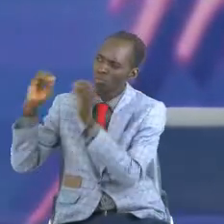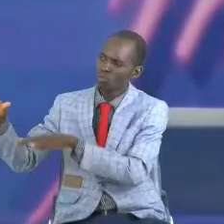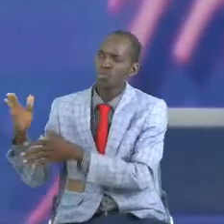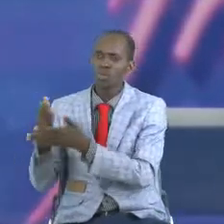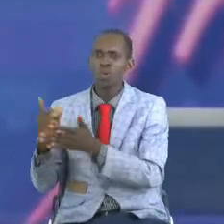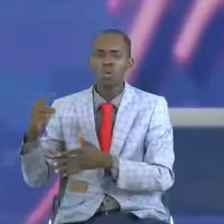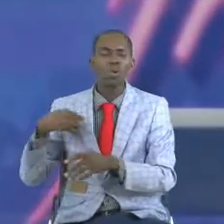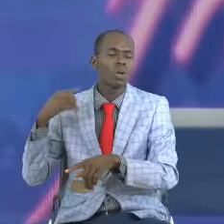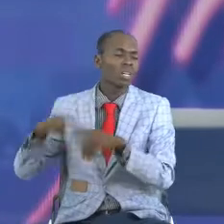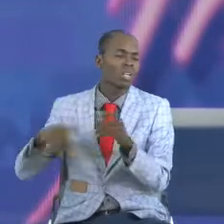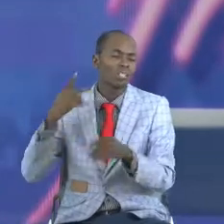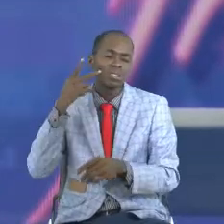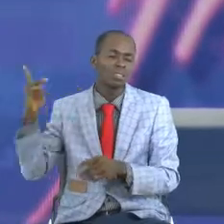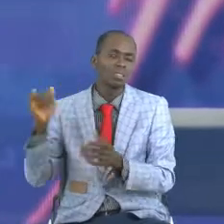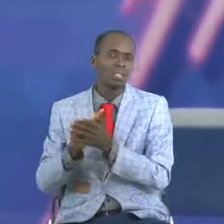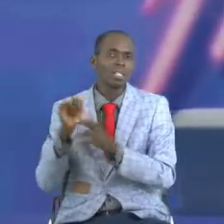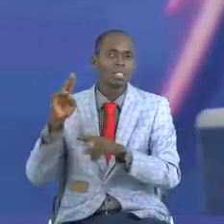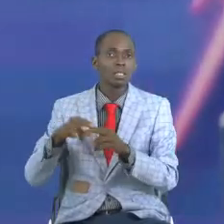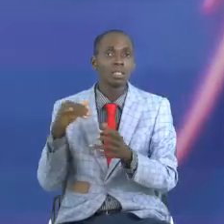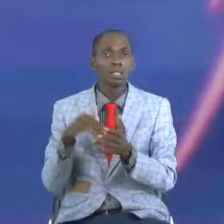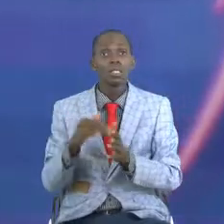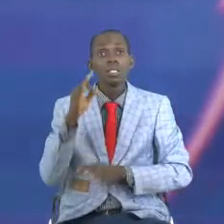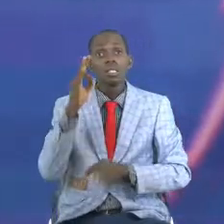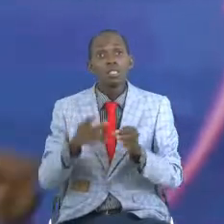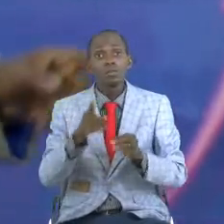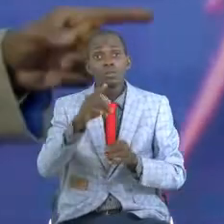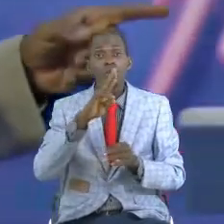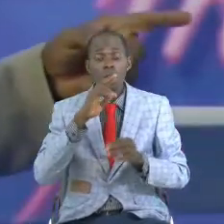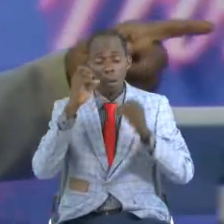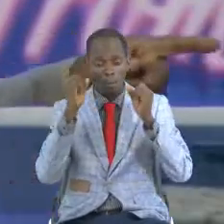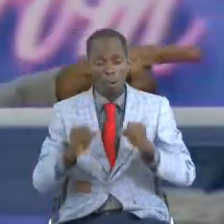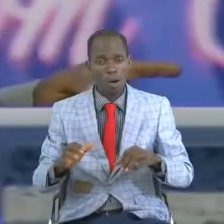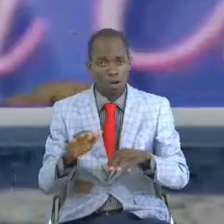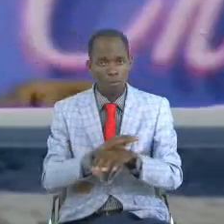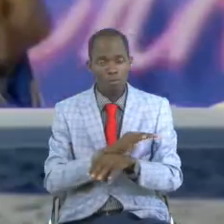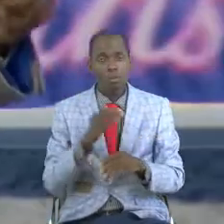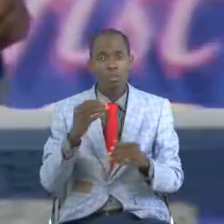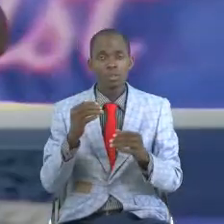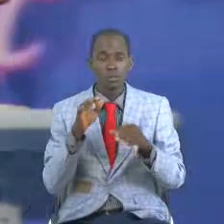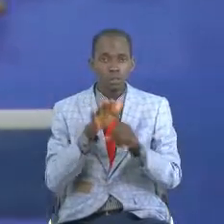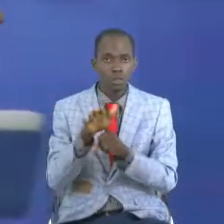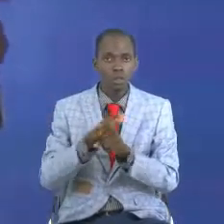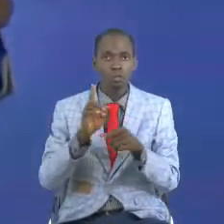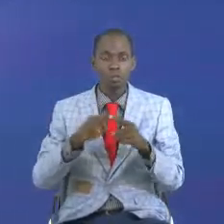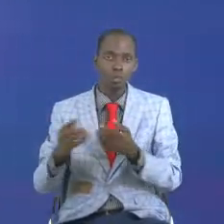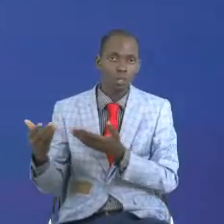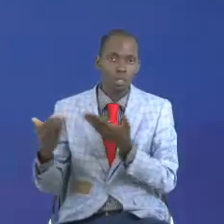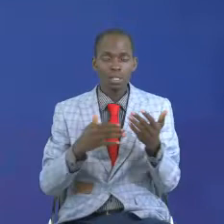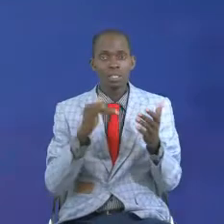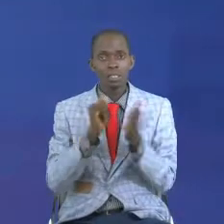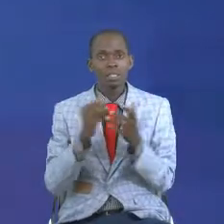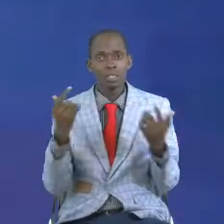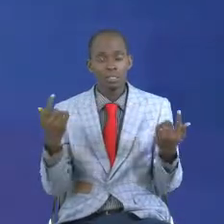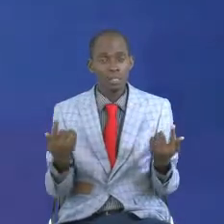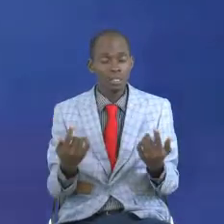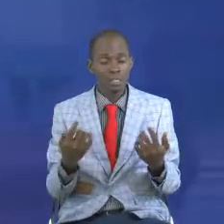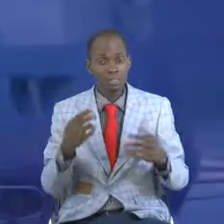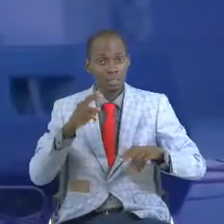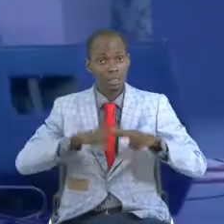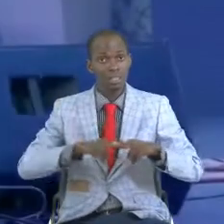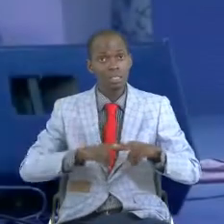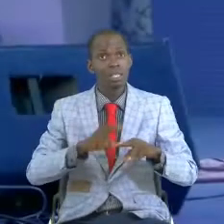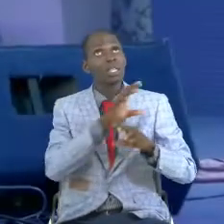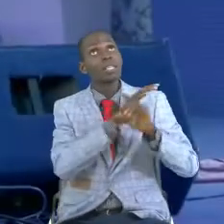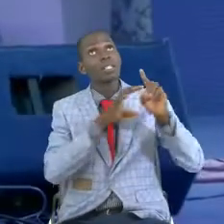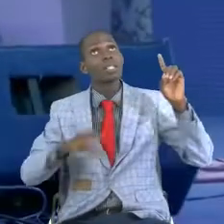it again. If you are powerful enough to carry that chair, Christ, with all power in heaven